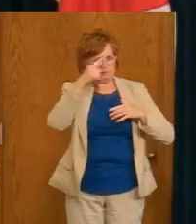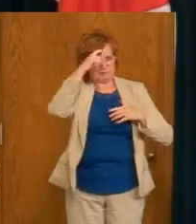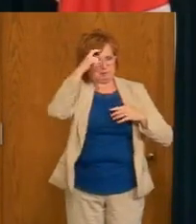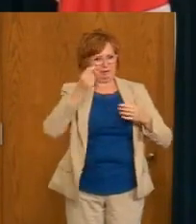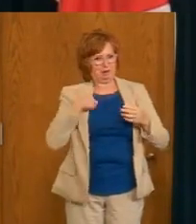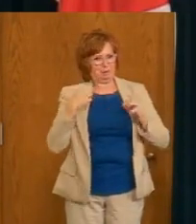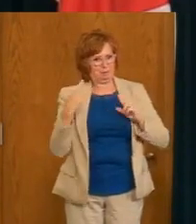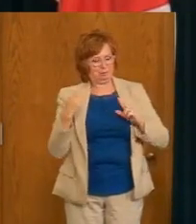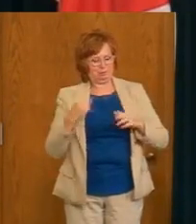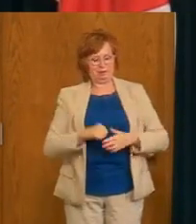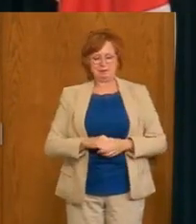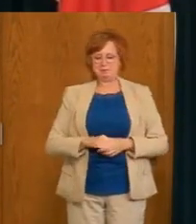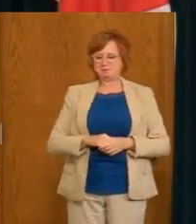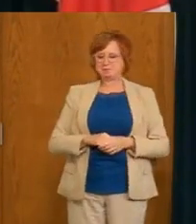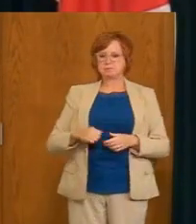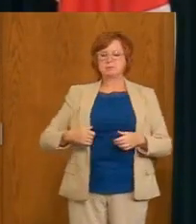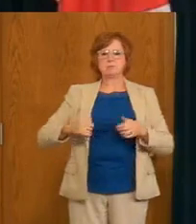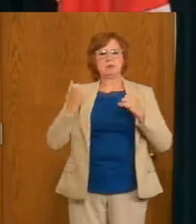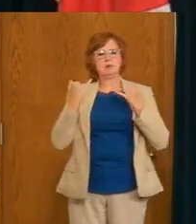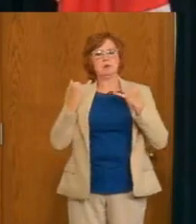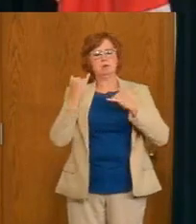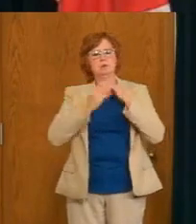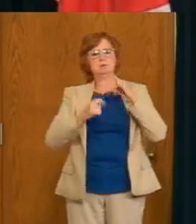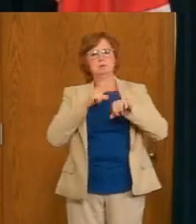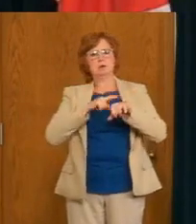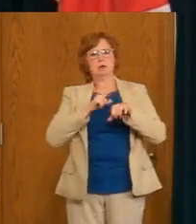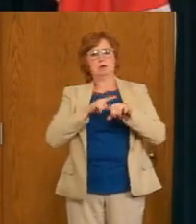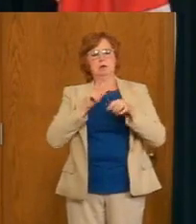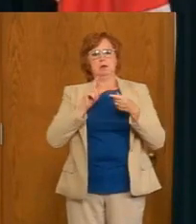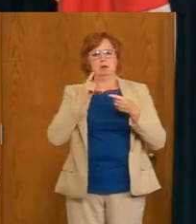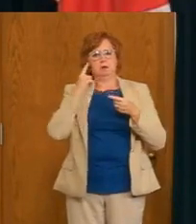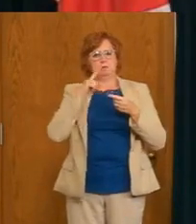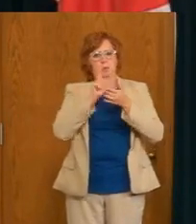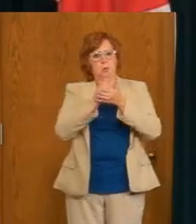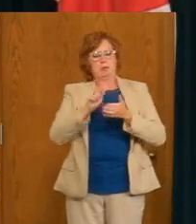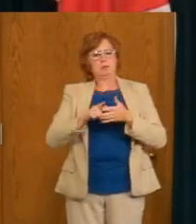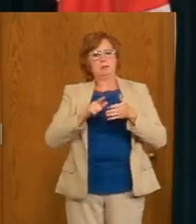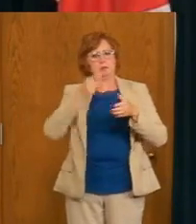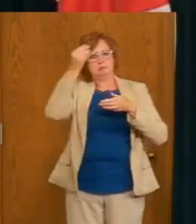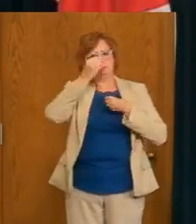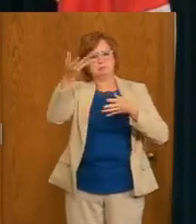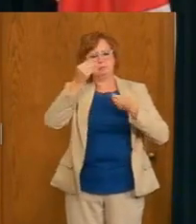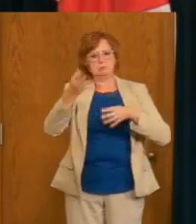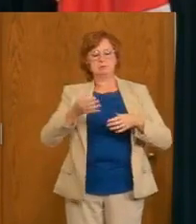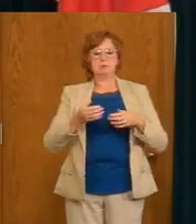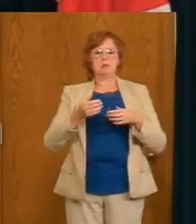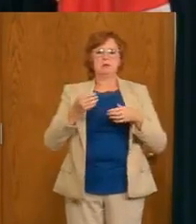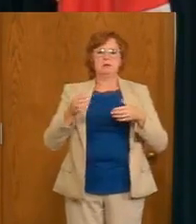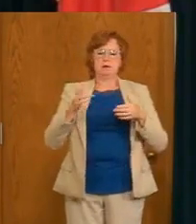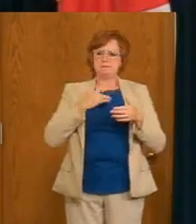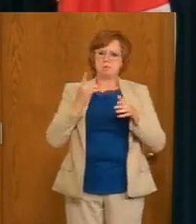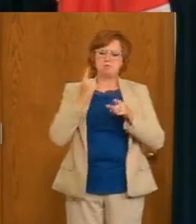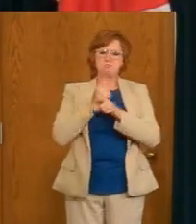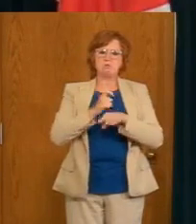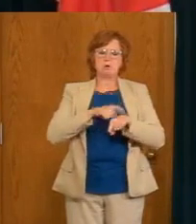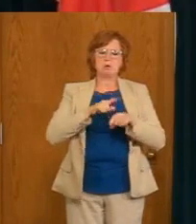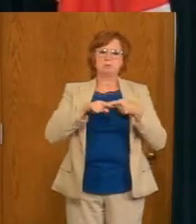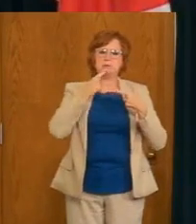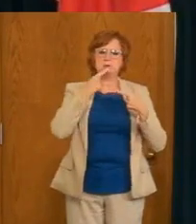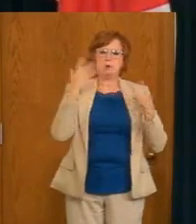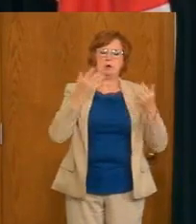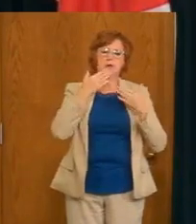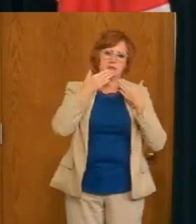last weekly briefing, it seems an appropriate time for me to say thank you. Thank you to everyone in Saskatchewan for all that you have